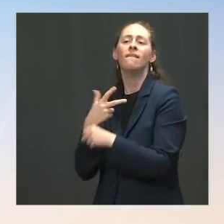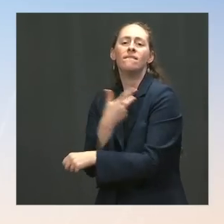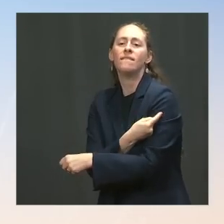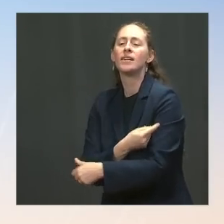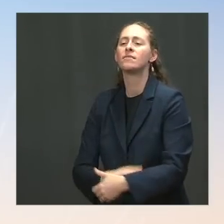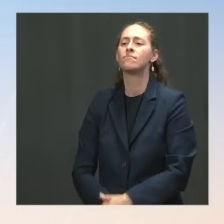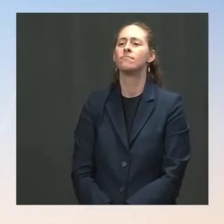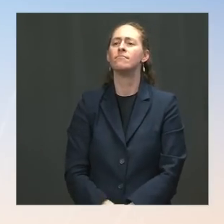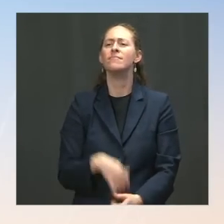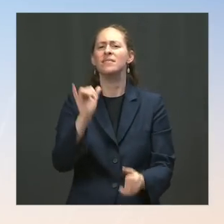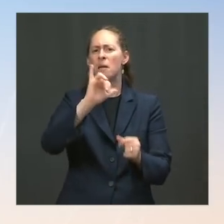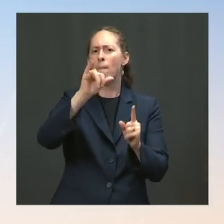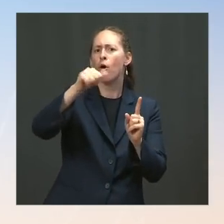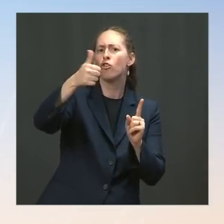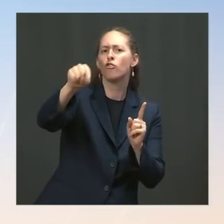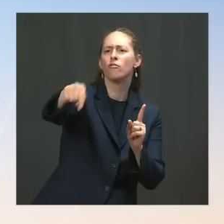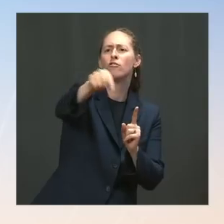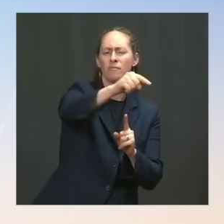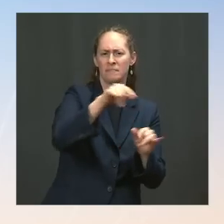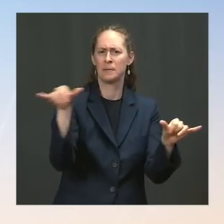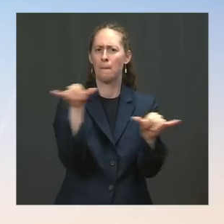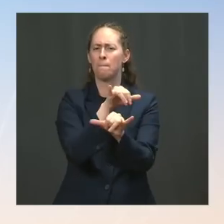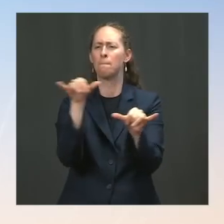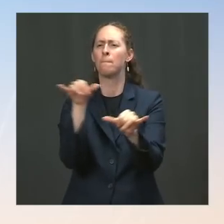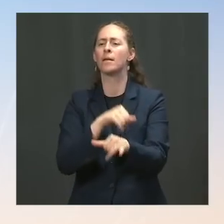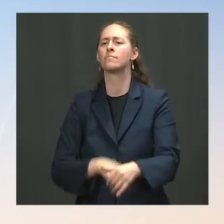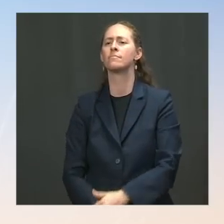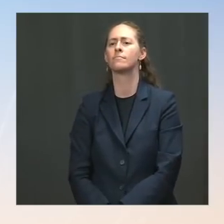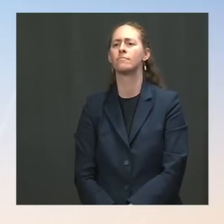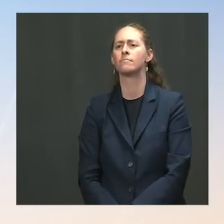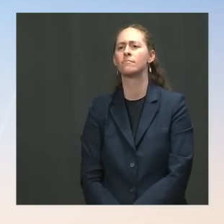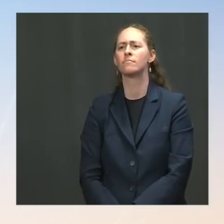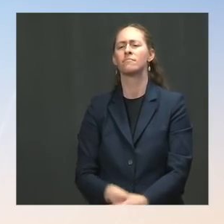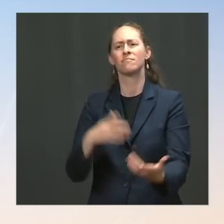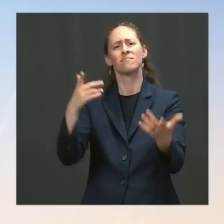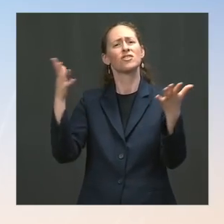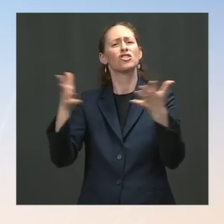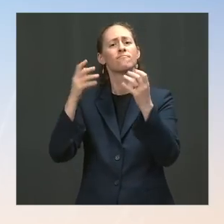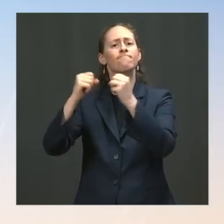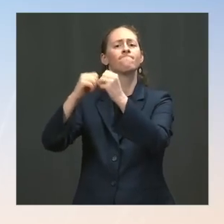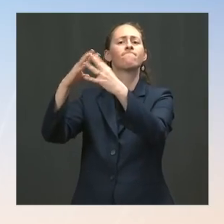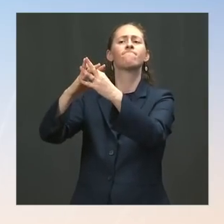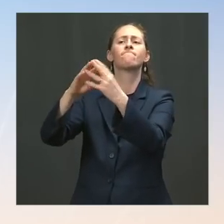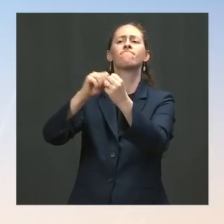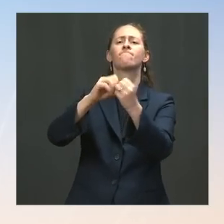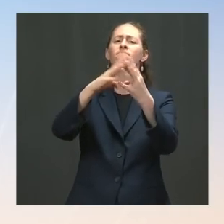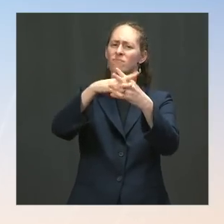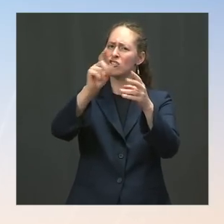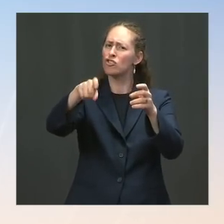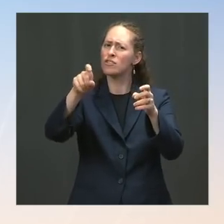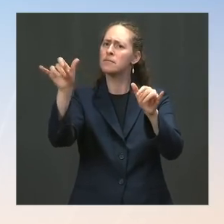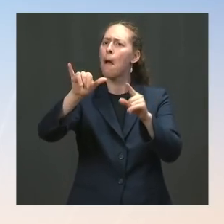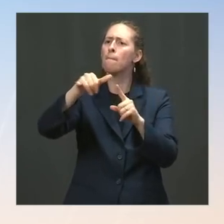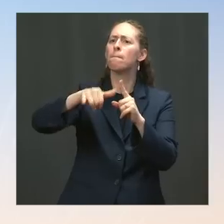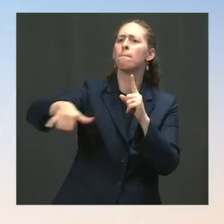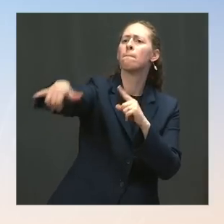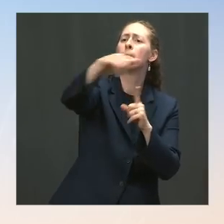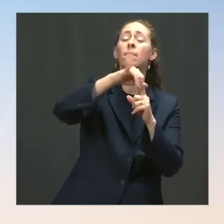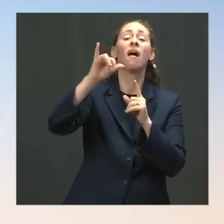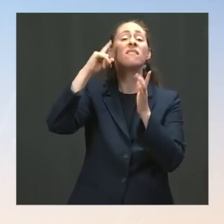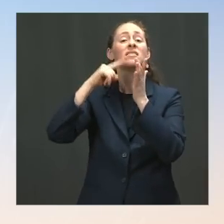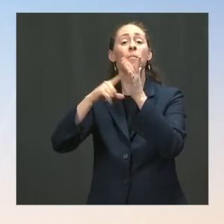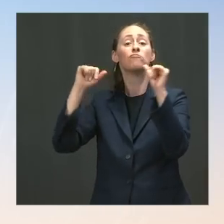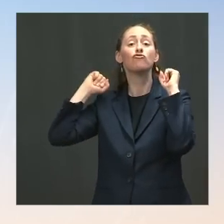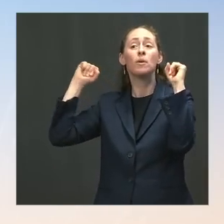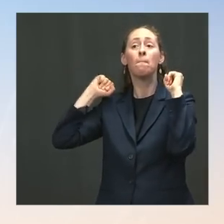president put a charge there. Let's get pop-up vaccination clinics in gymnasiums. I visited a gymnasium at a high school in Washington, D.C.,